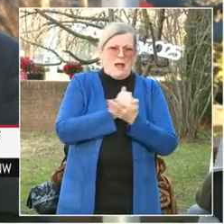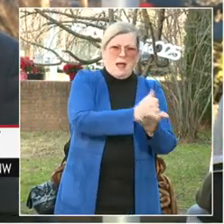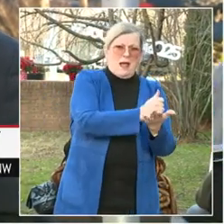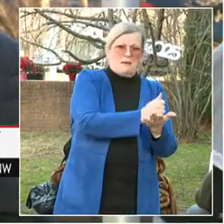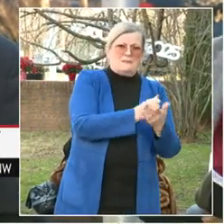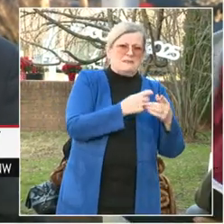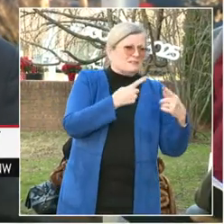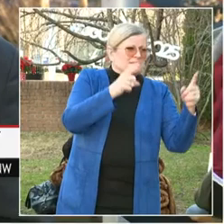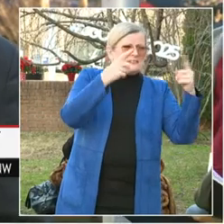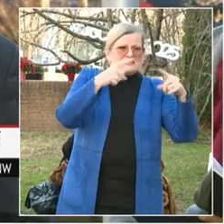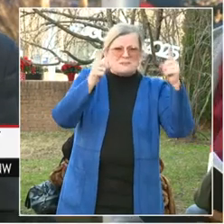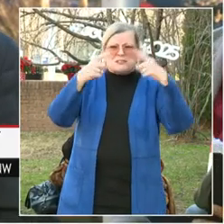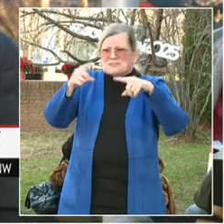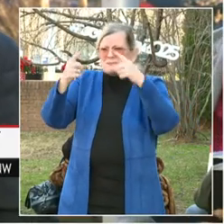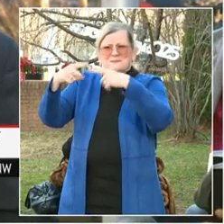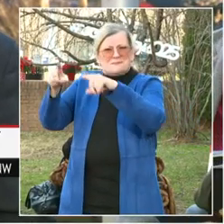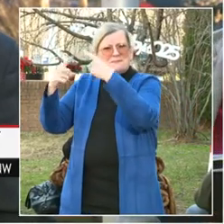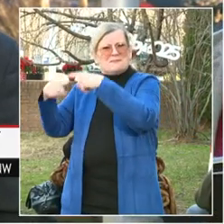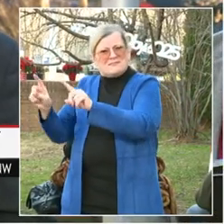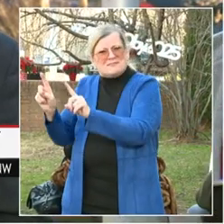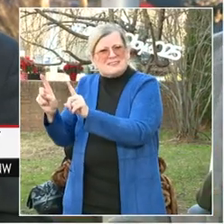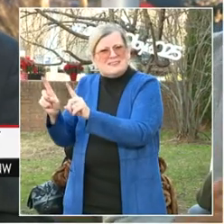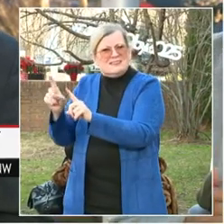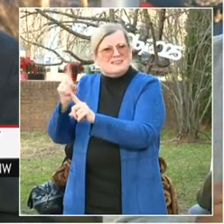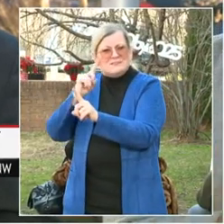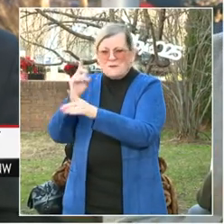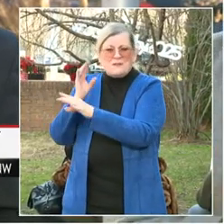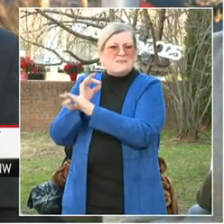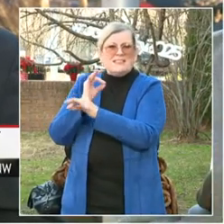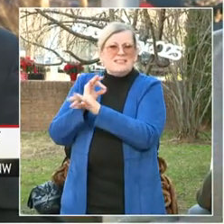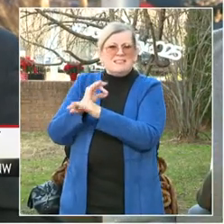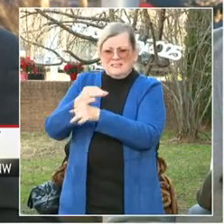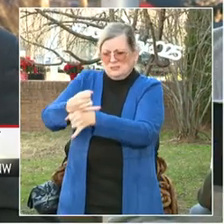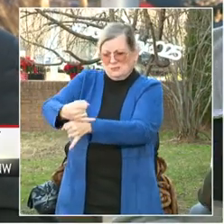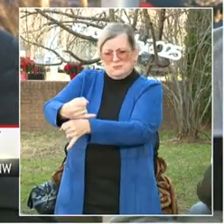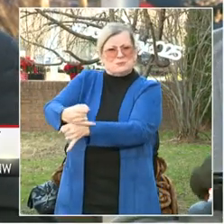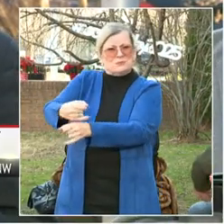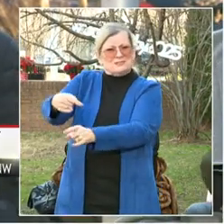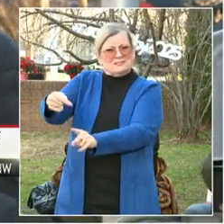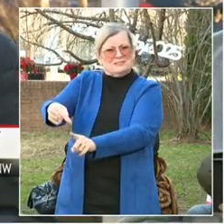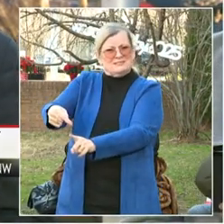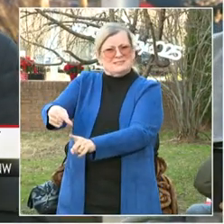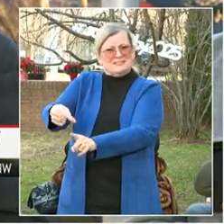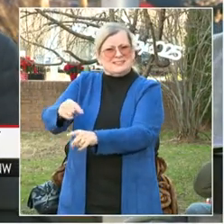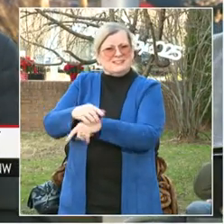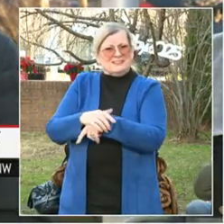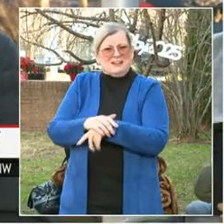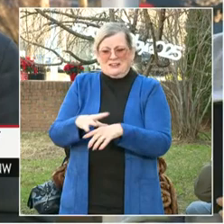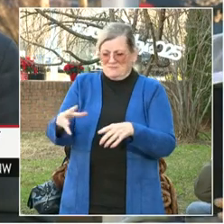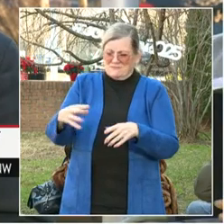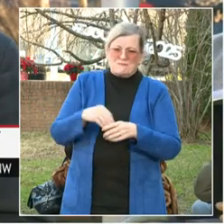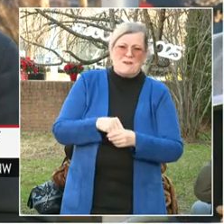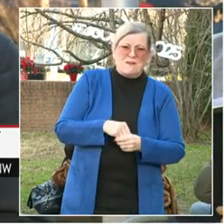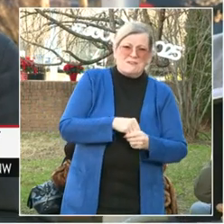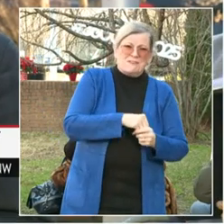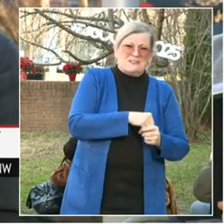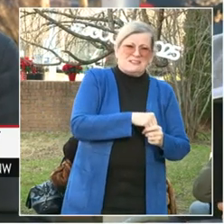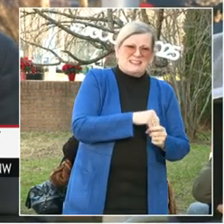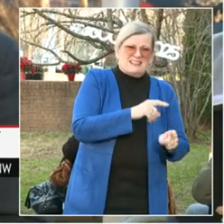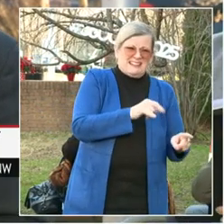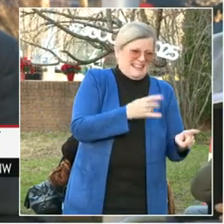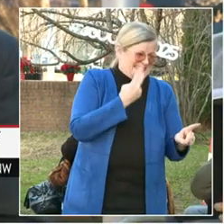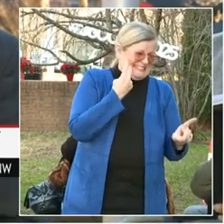looking at helping faith institutions look at pre-development activities and really getting that support to make